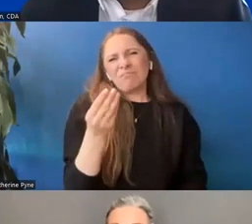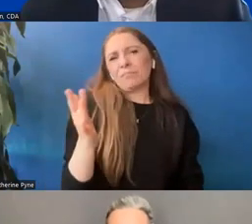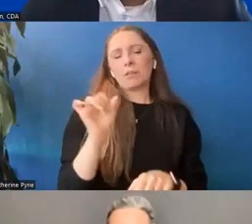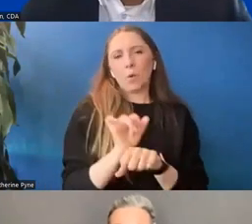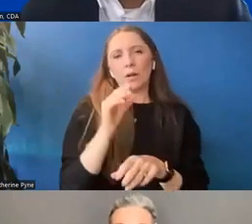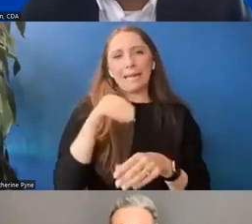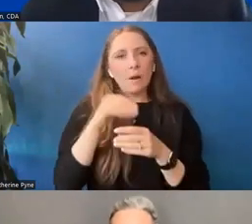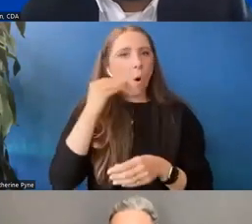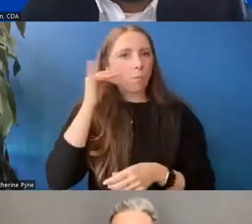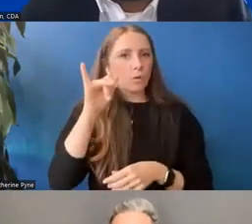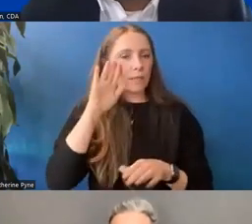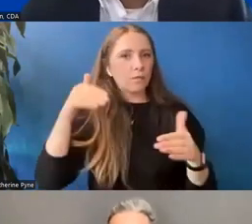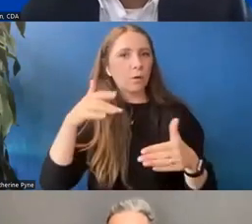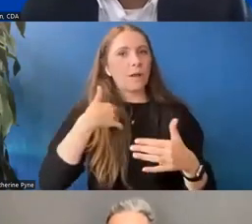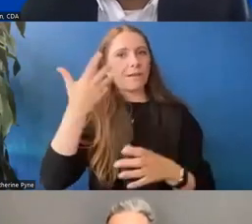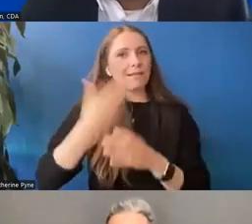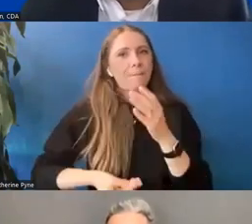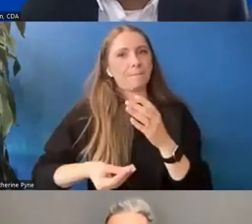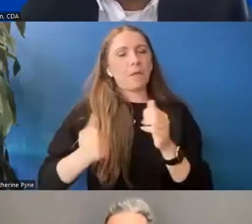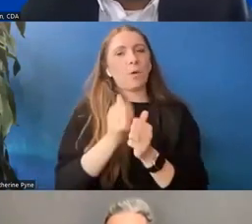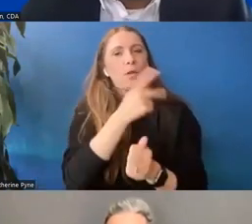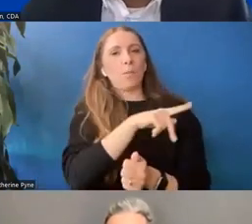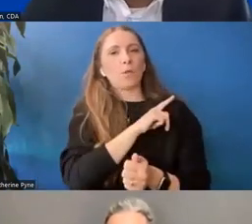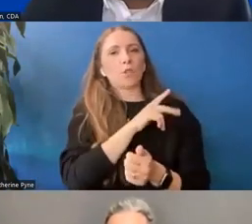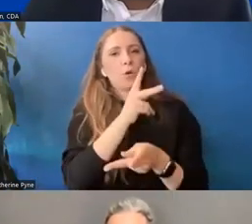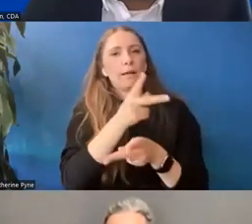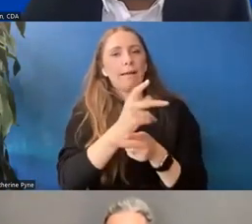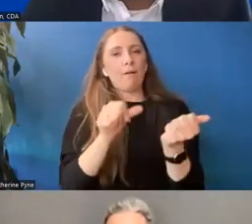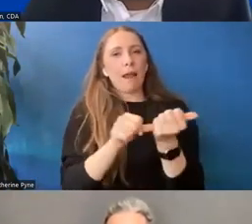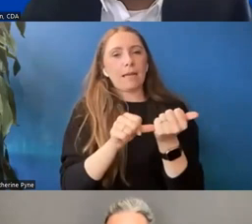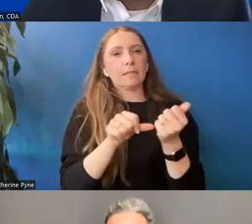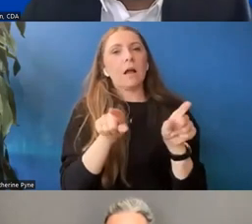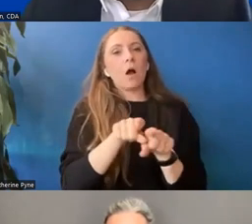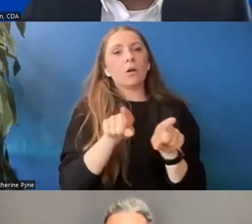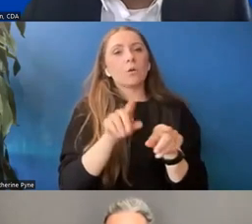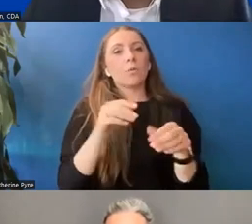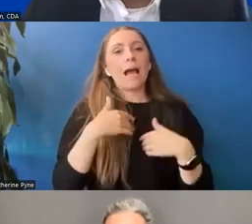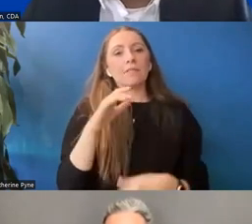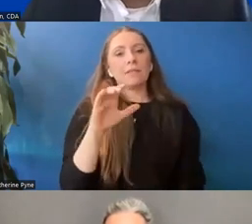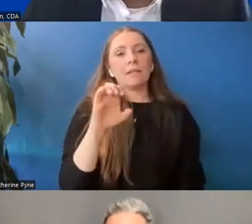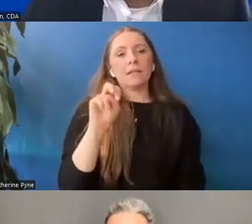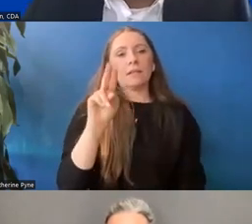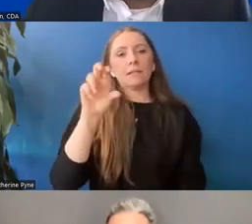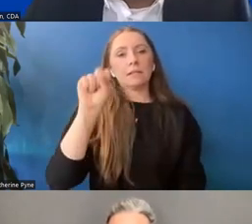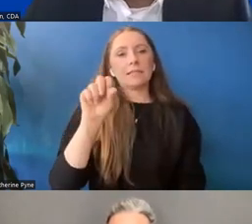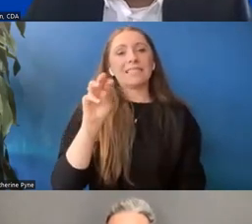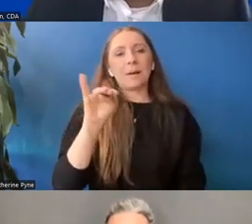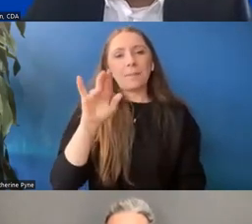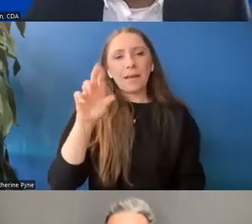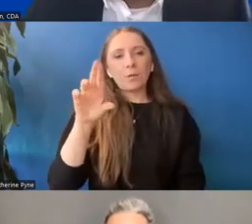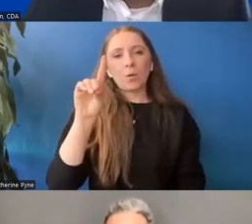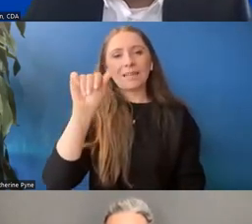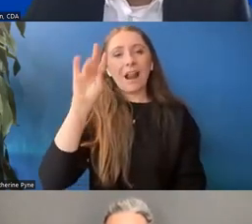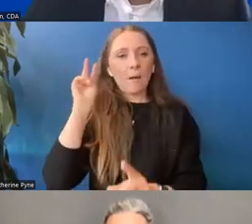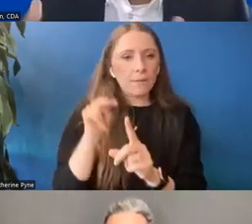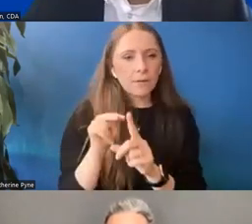here. So there's also a gap with personal care aides. We also explored census micro data, and the micro data includes data on home health aides,